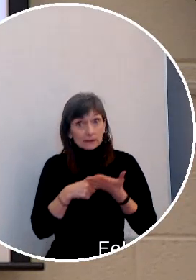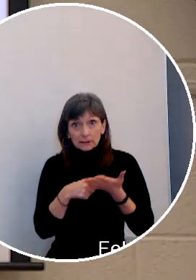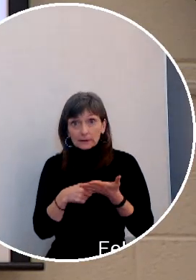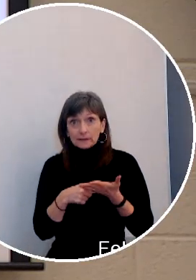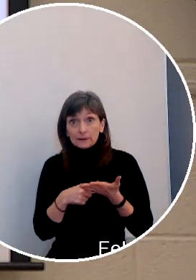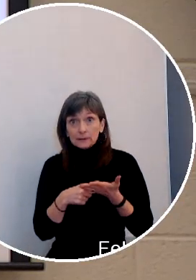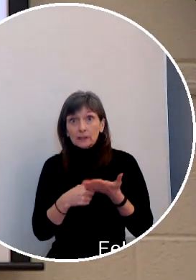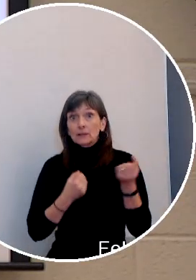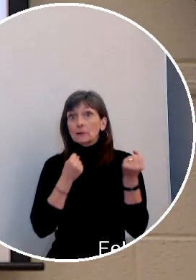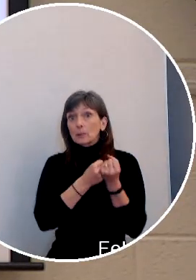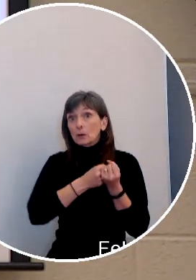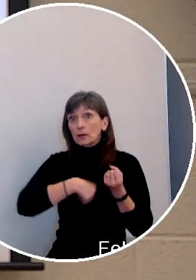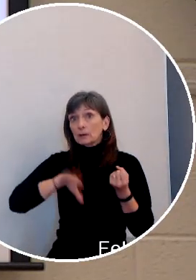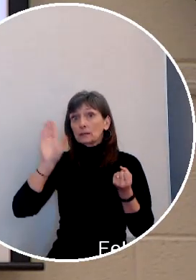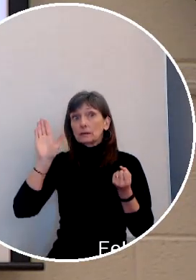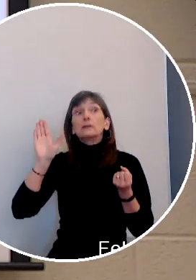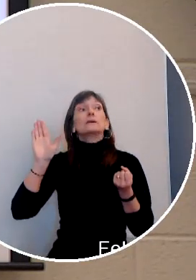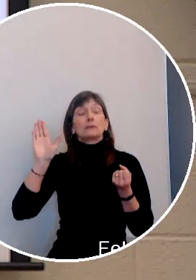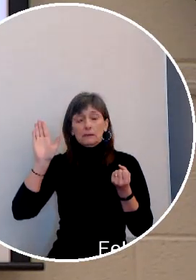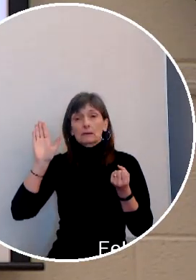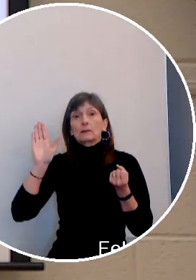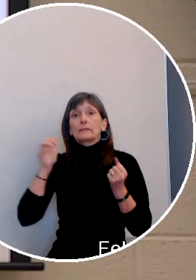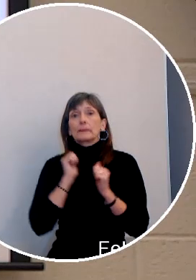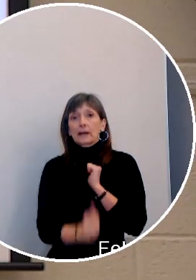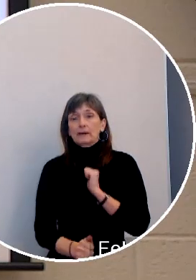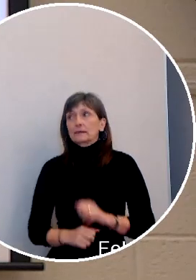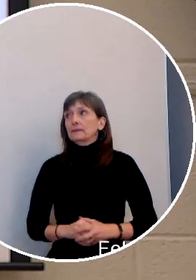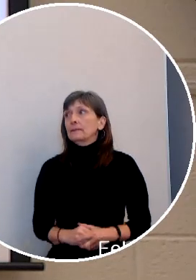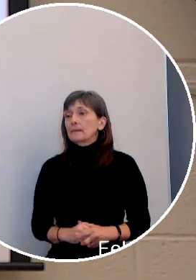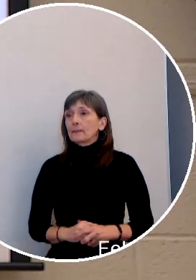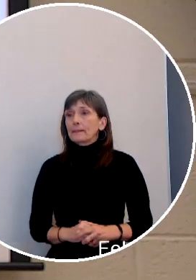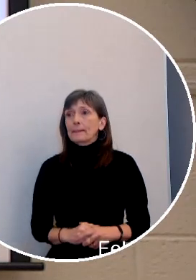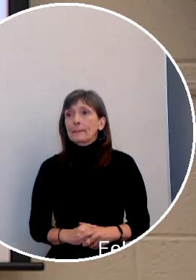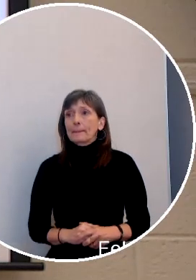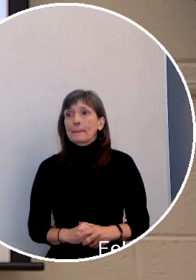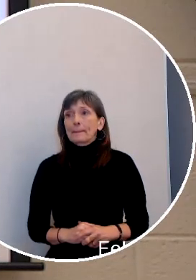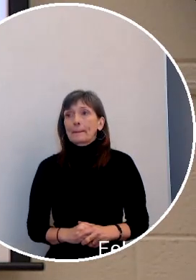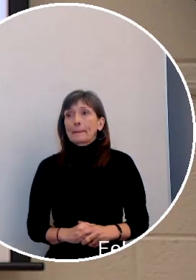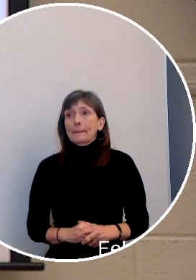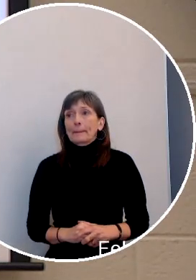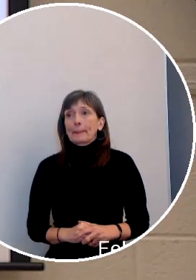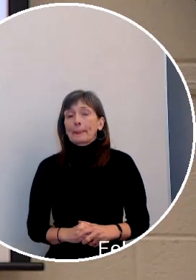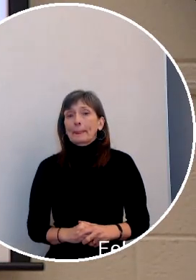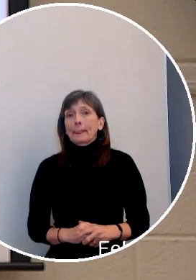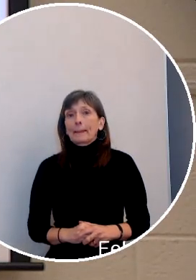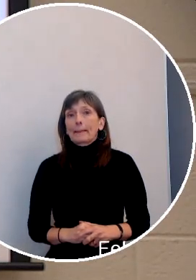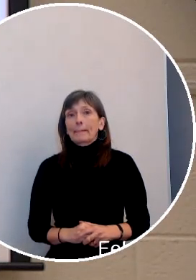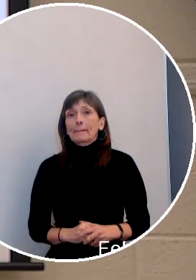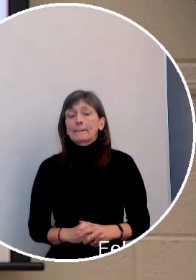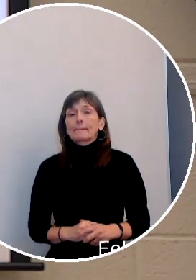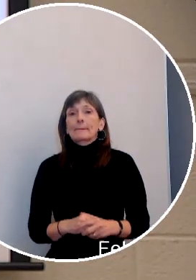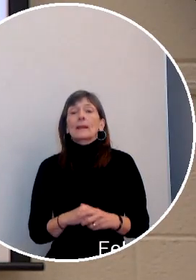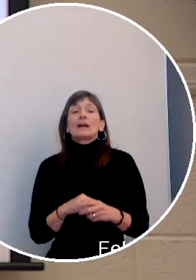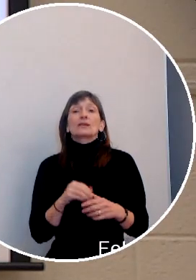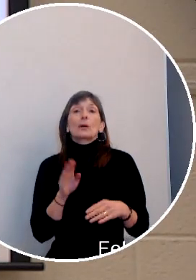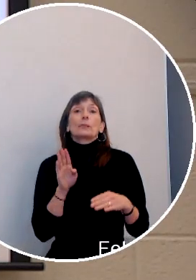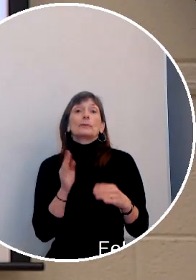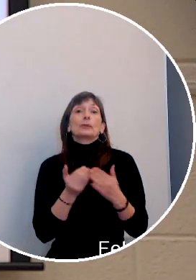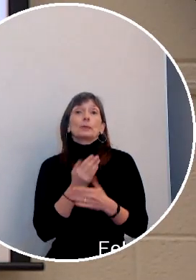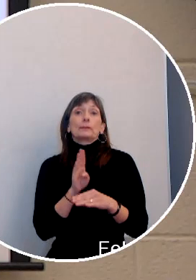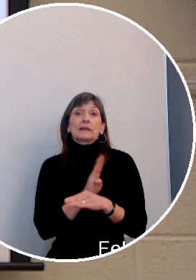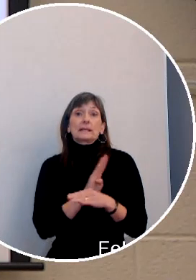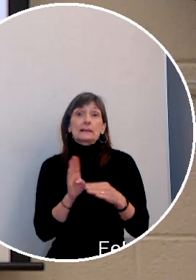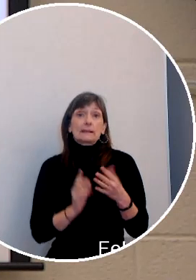Discussion? All in favor? Motion carries. Thank you. All right. So under business